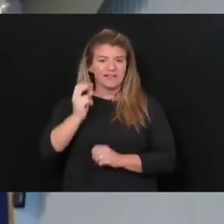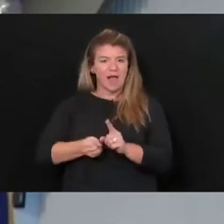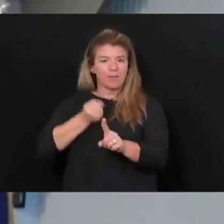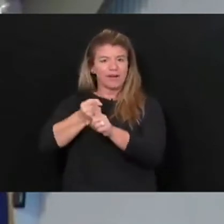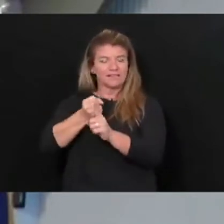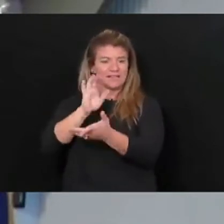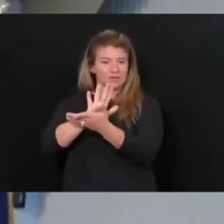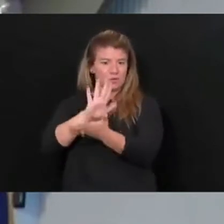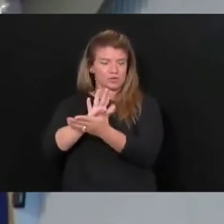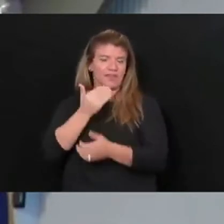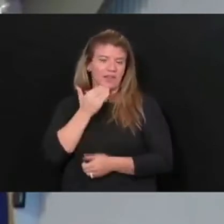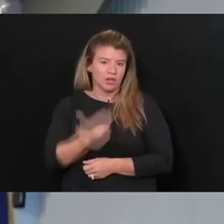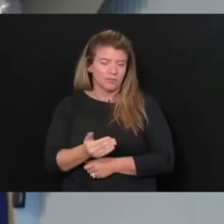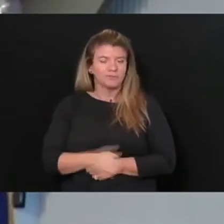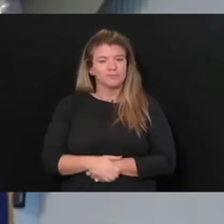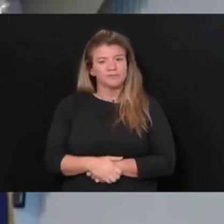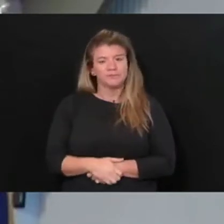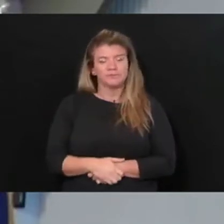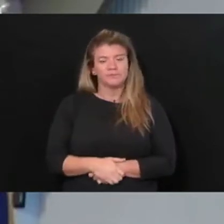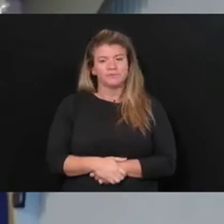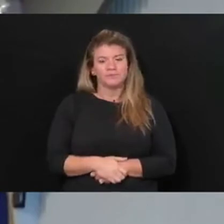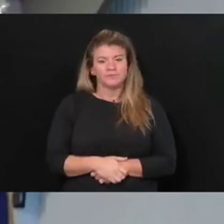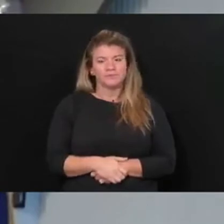schools. Thank you.